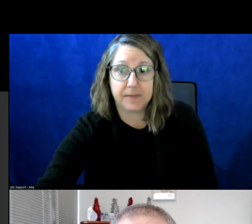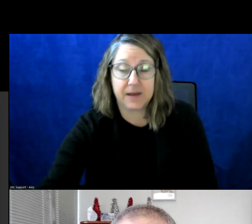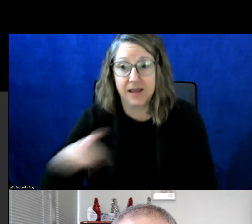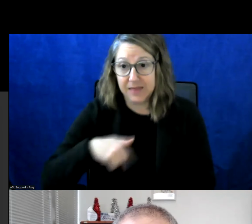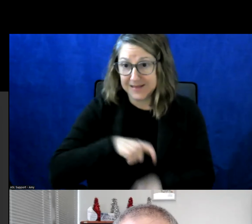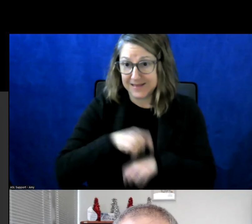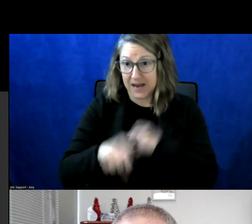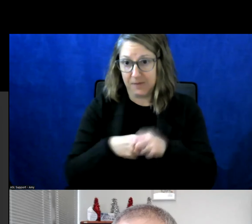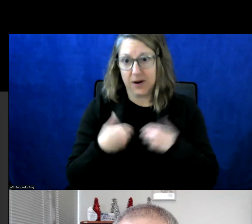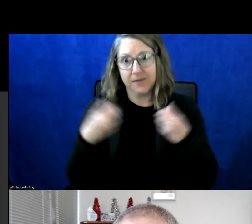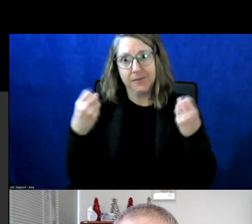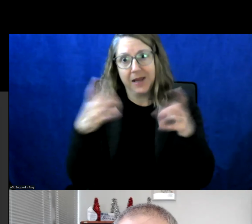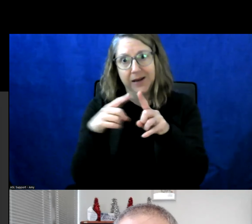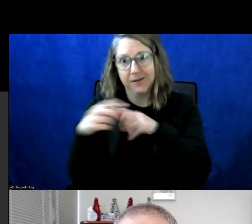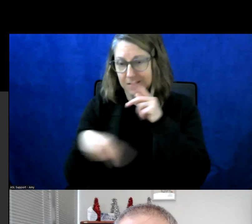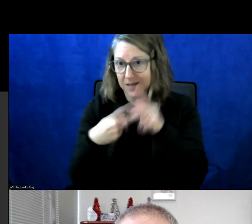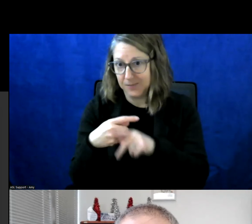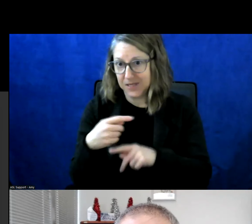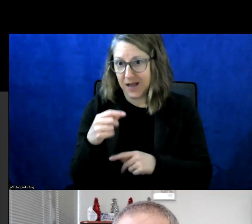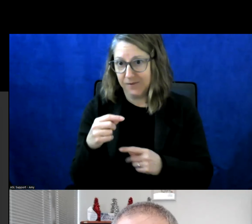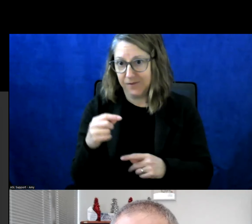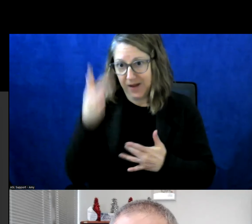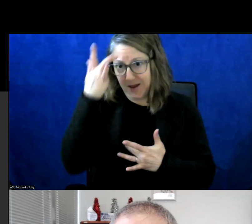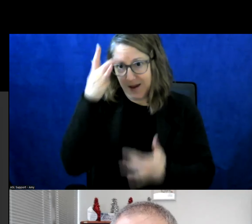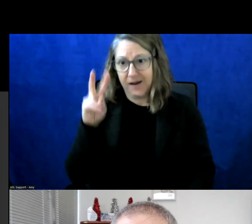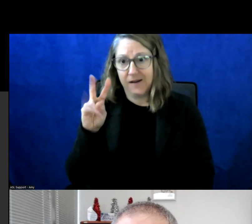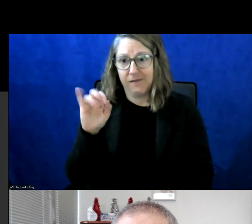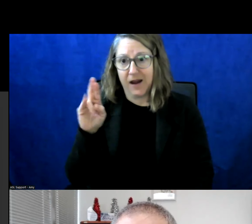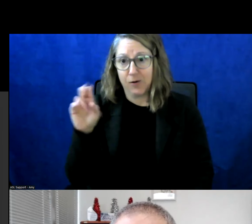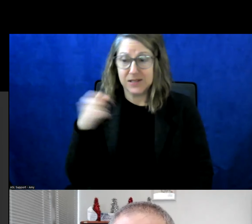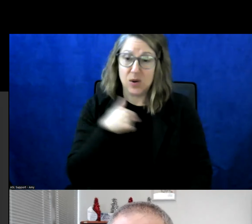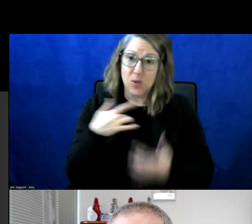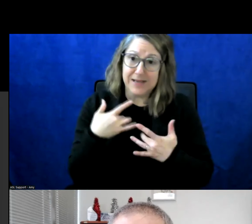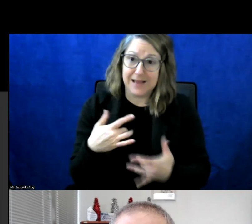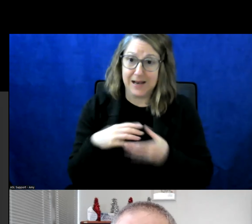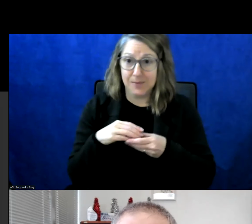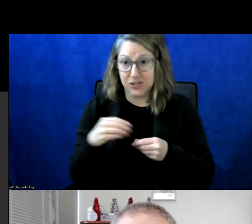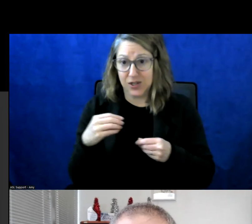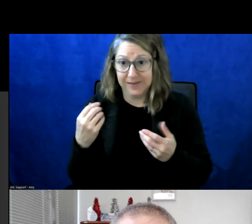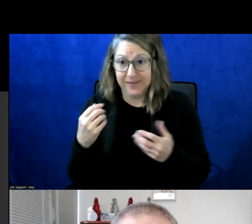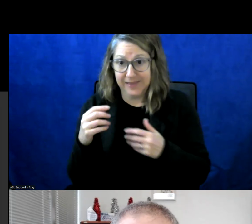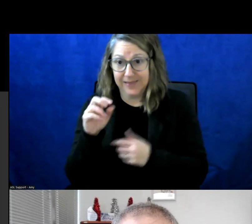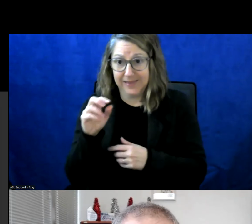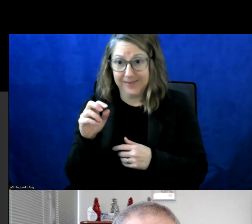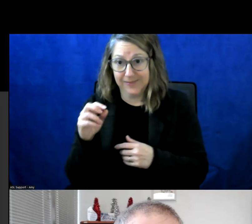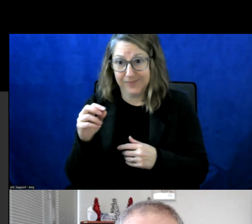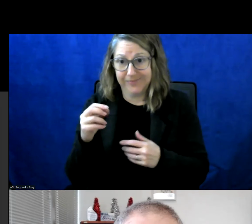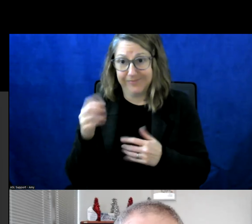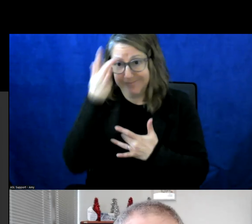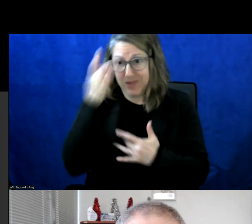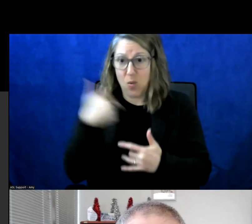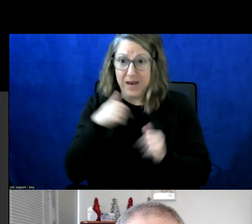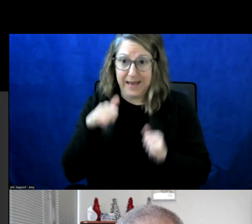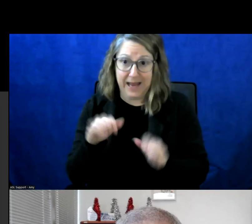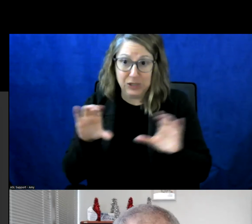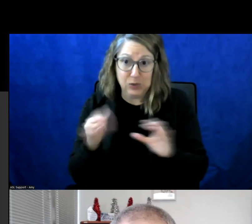us. We tend to talk about the viruses that we can do something about, but the truth is that there's a lot of viruses that are circulating at this time